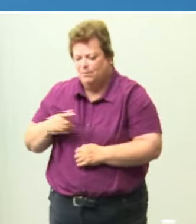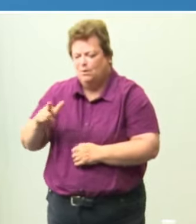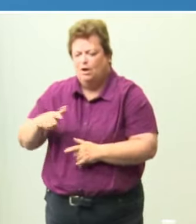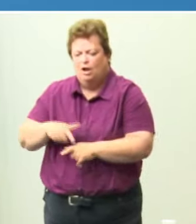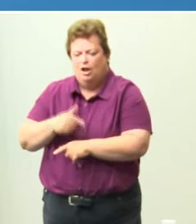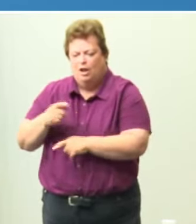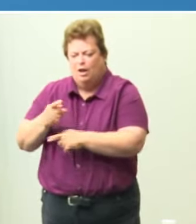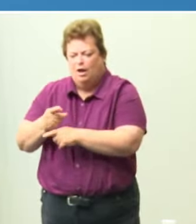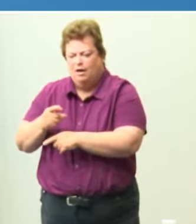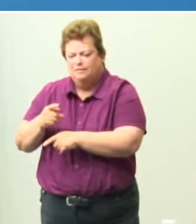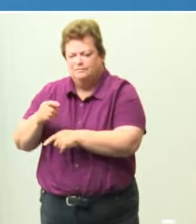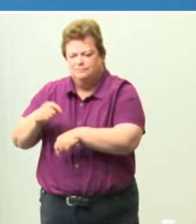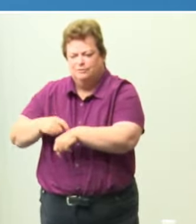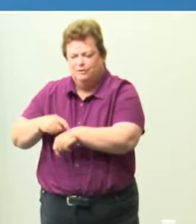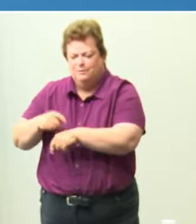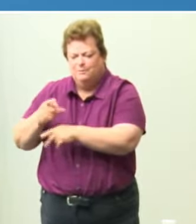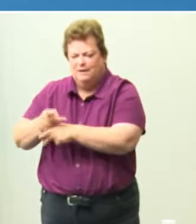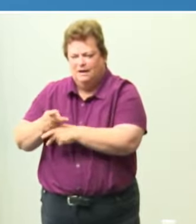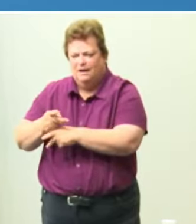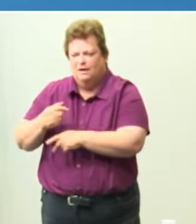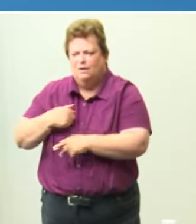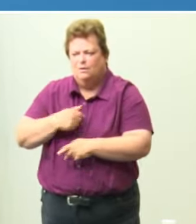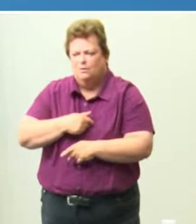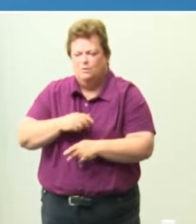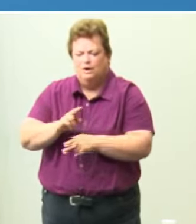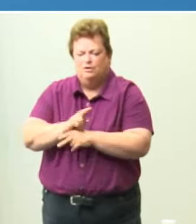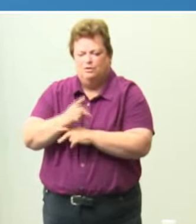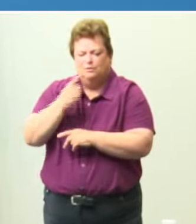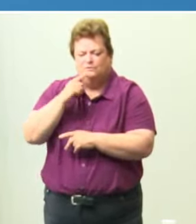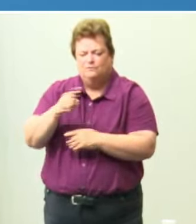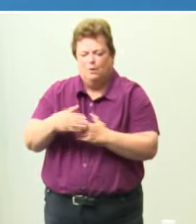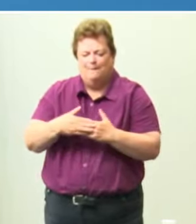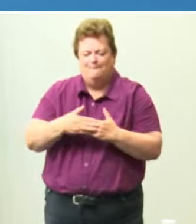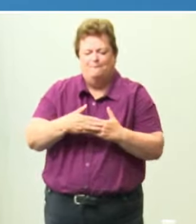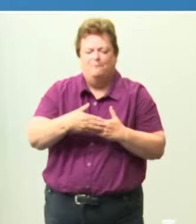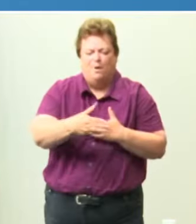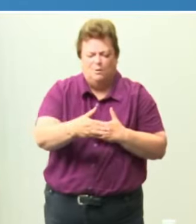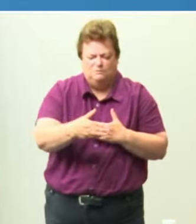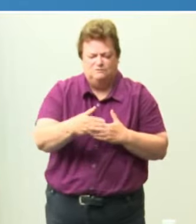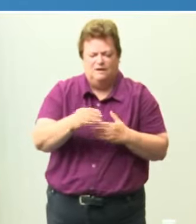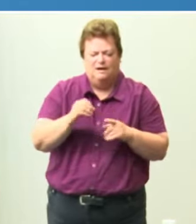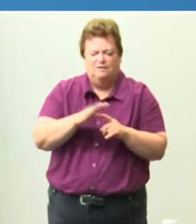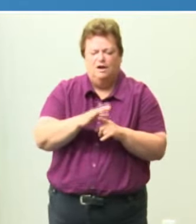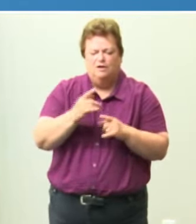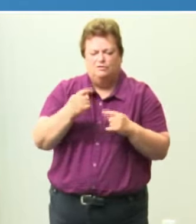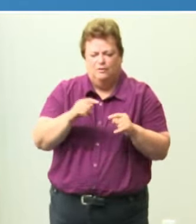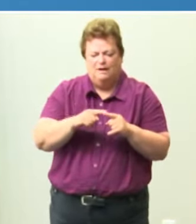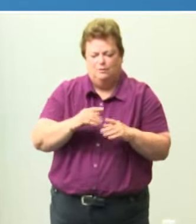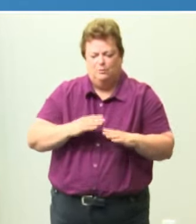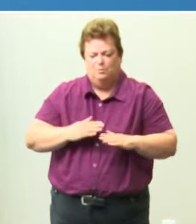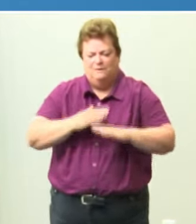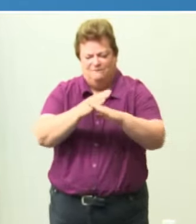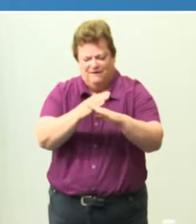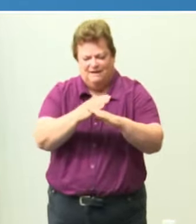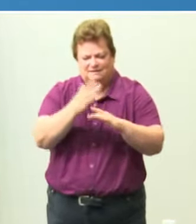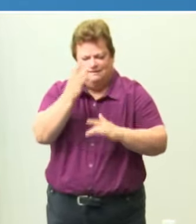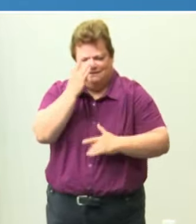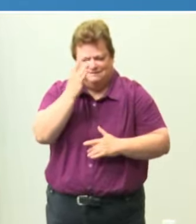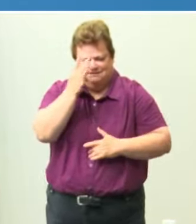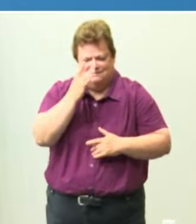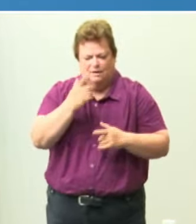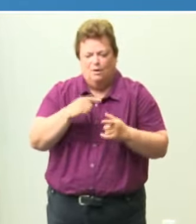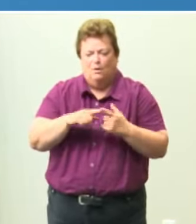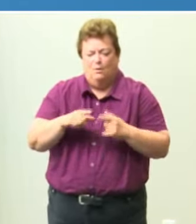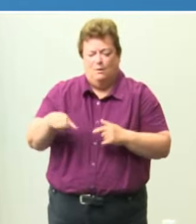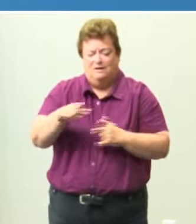forth, this can be used for what's called post-exposure prophylaxis. So in other words, trying to prevent the disease when we know they've